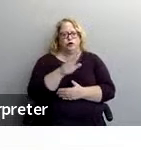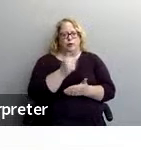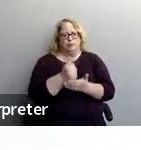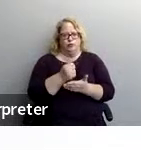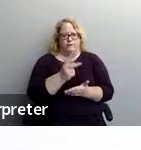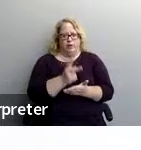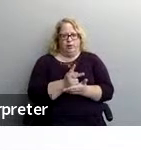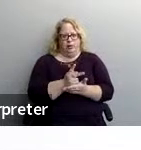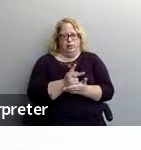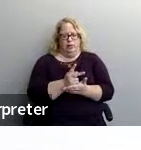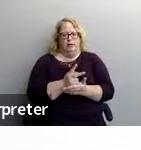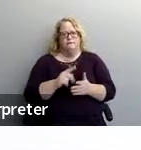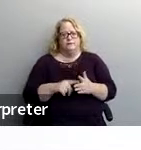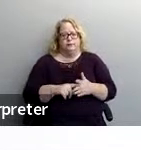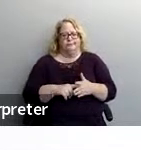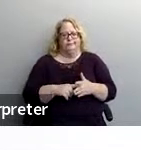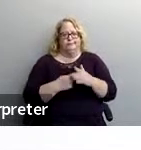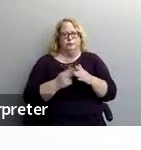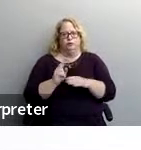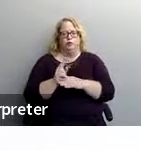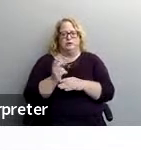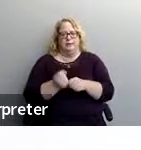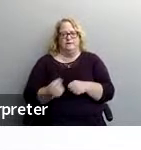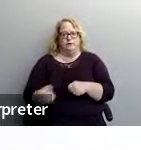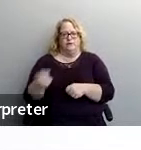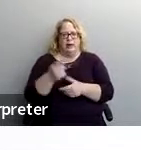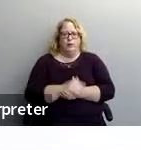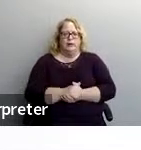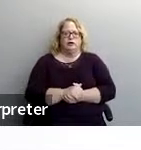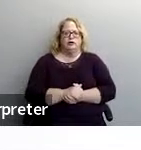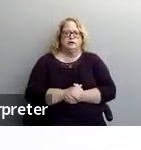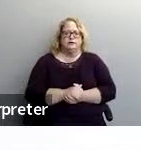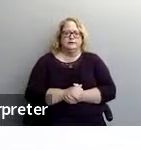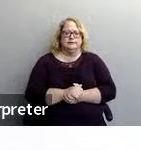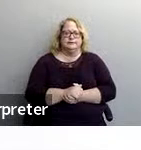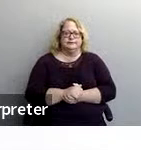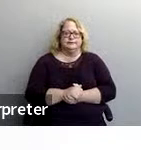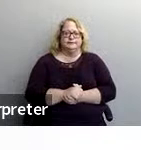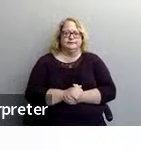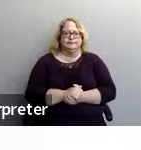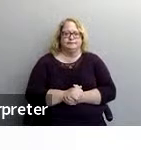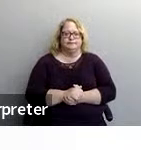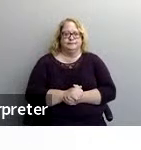approval for implementation for the following year. Next slide, please.